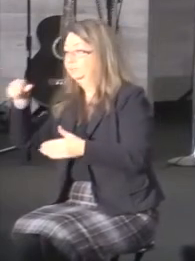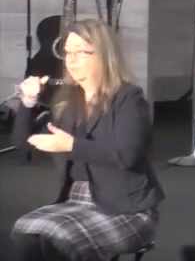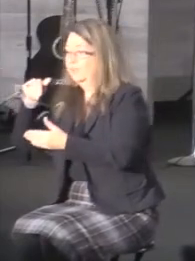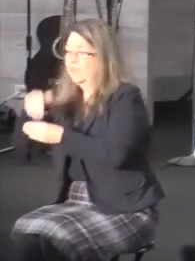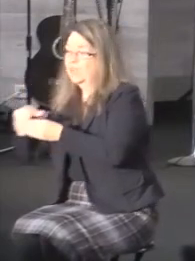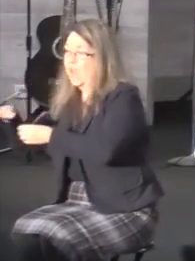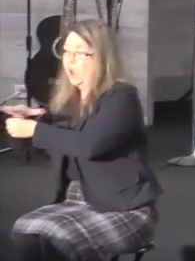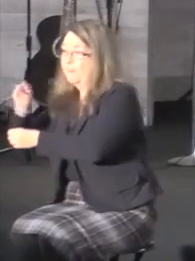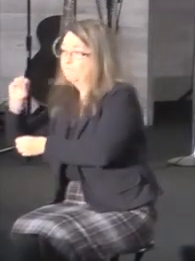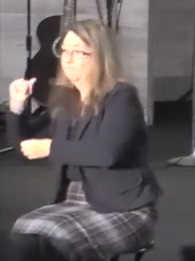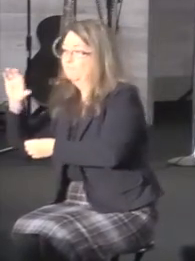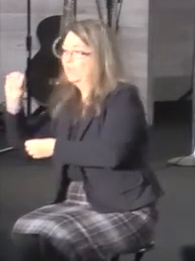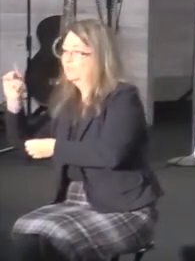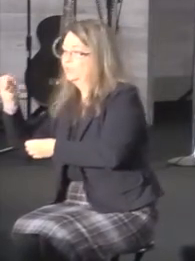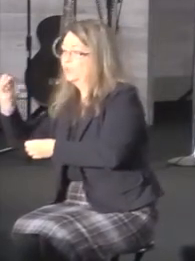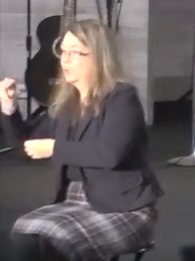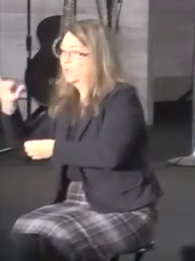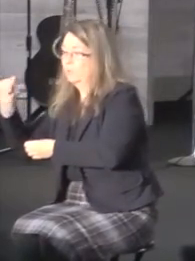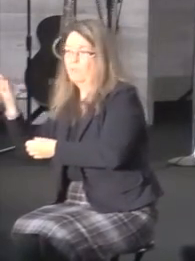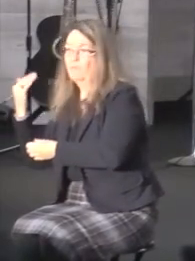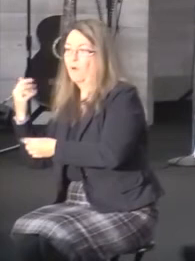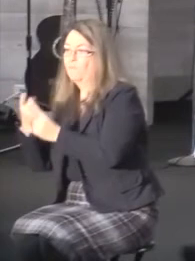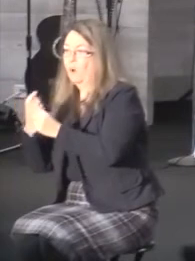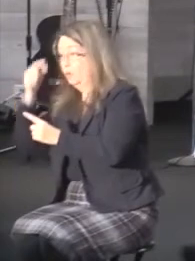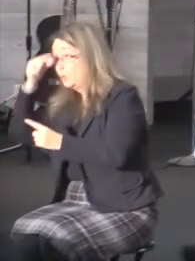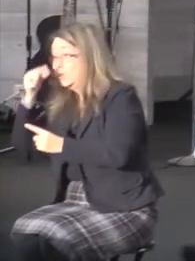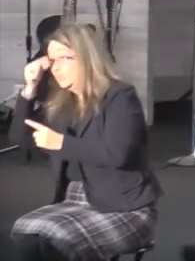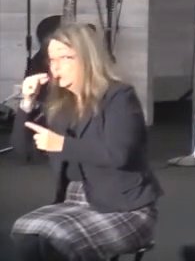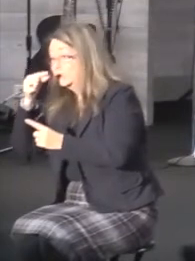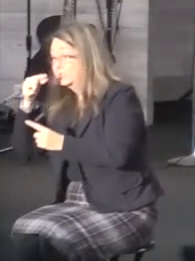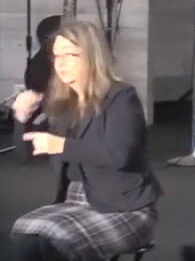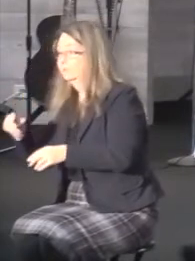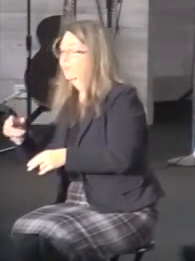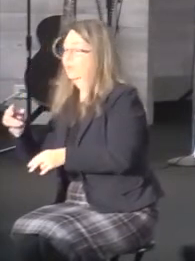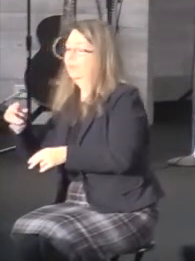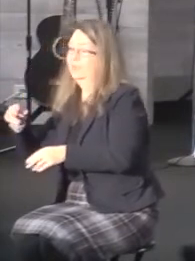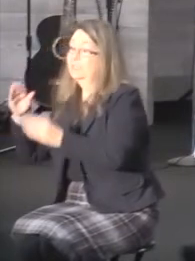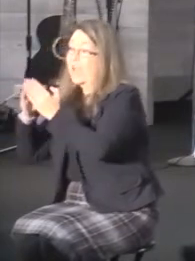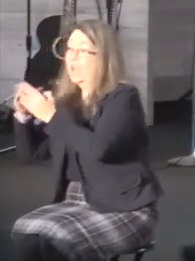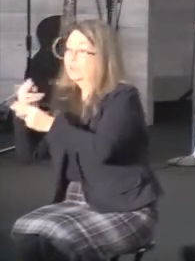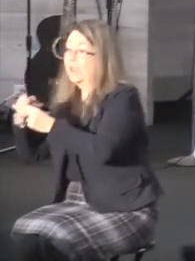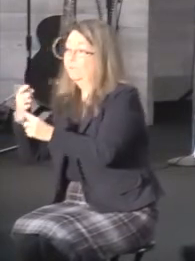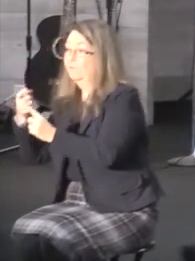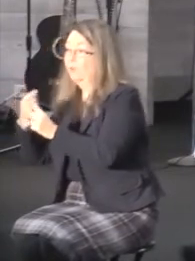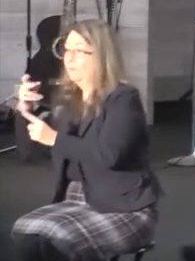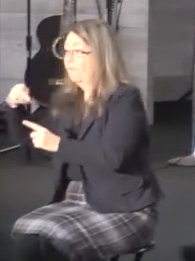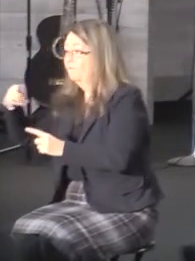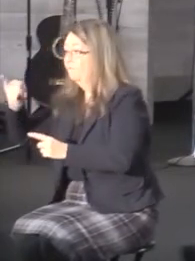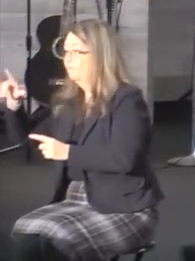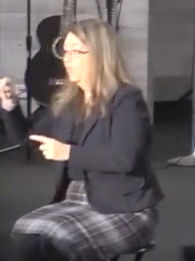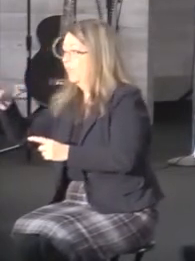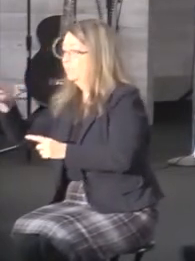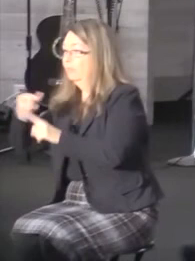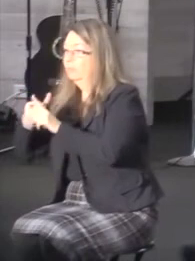formerly a Greek province. In fact, Philippi was named after Philip the Great, one of the greatest leaders in the Greek Empire. Well, the Romans took it